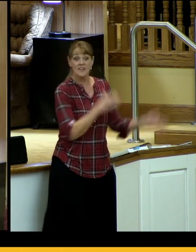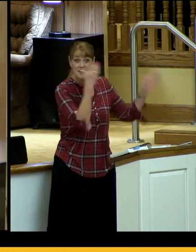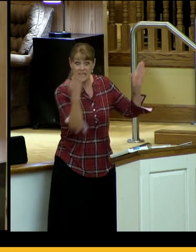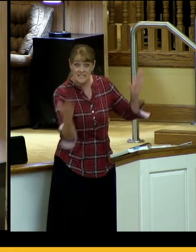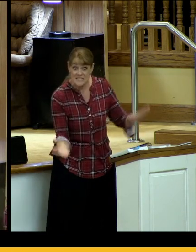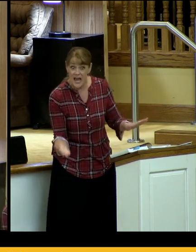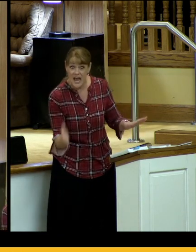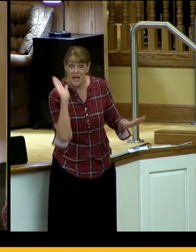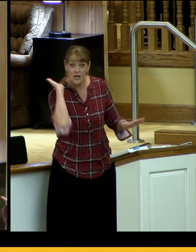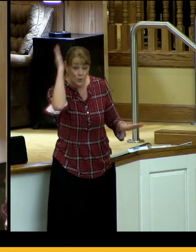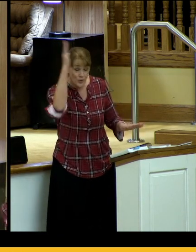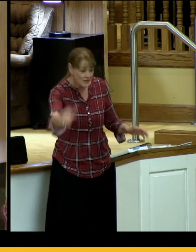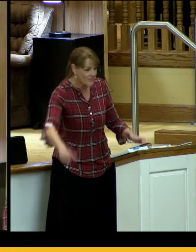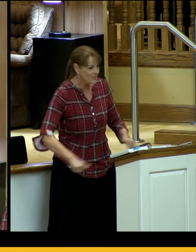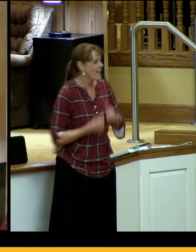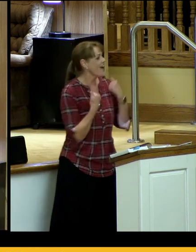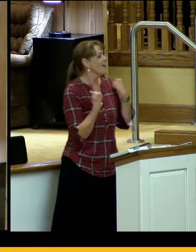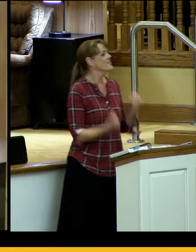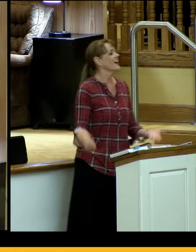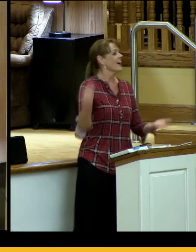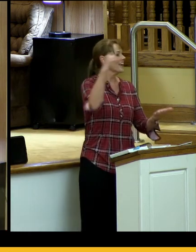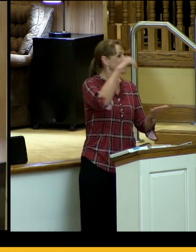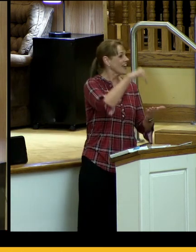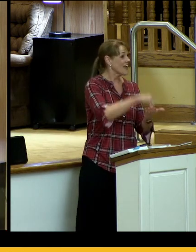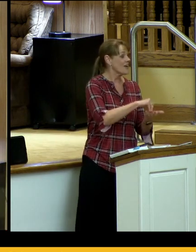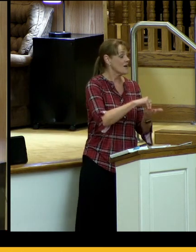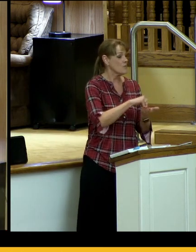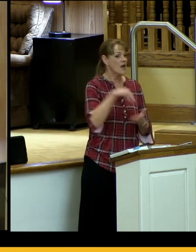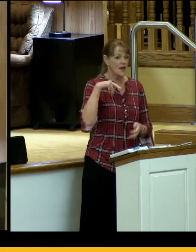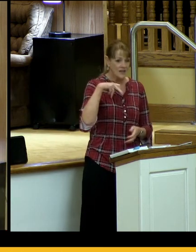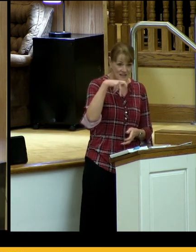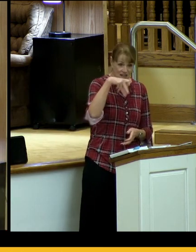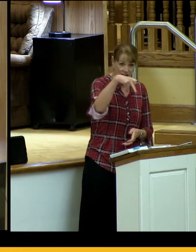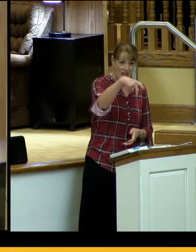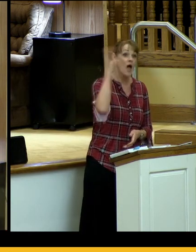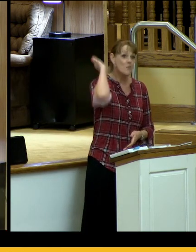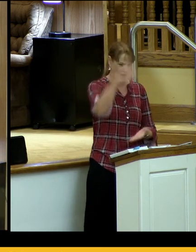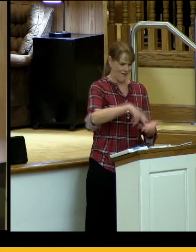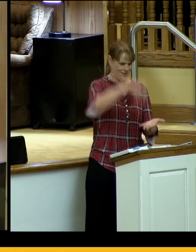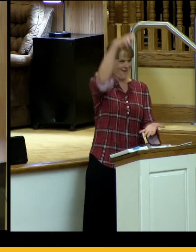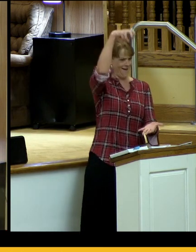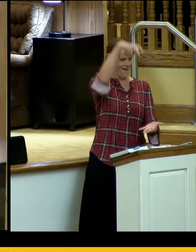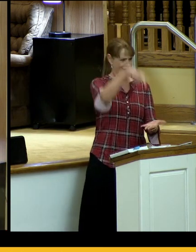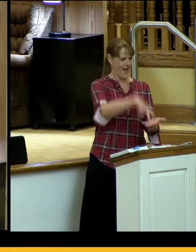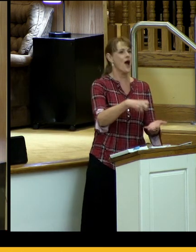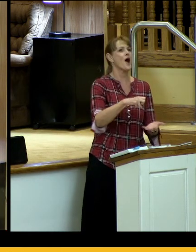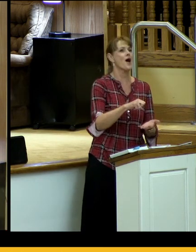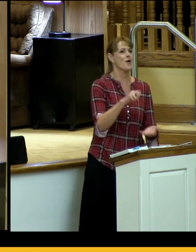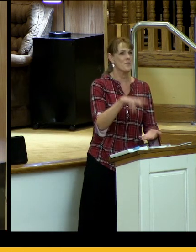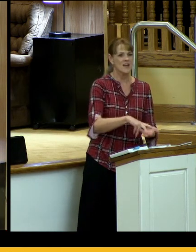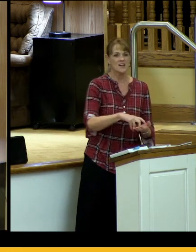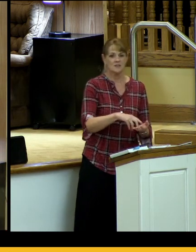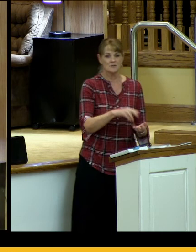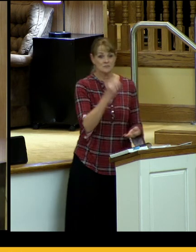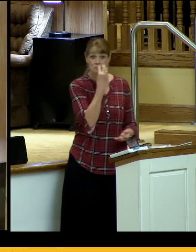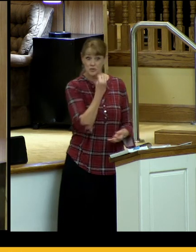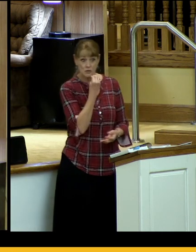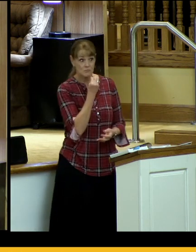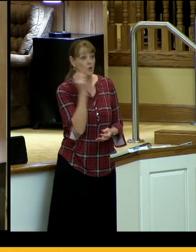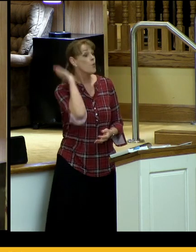live again. The lame will leap, the dumb will speak,